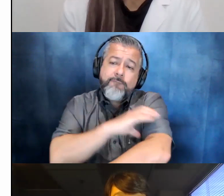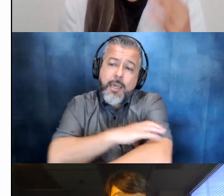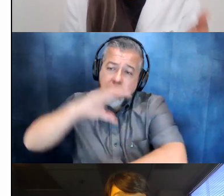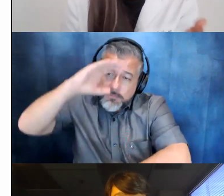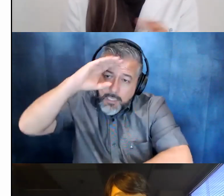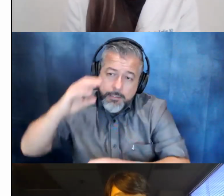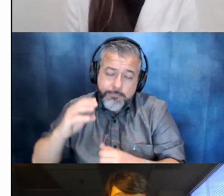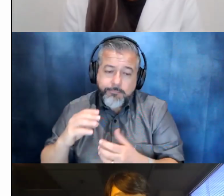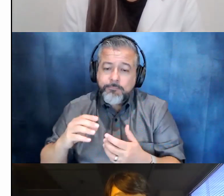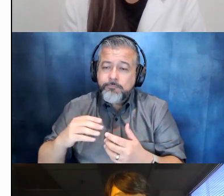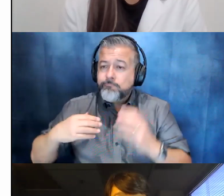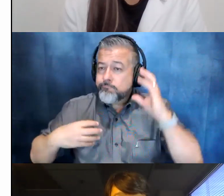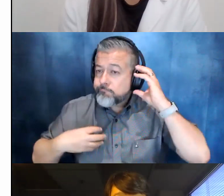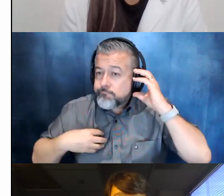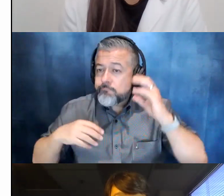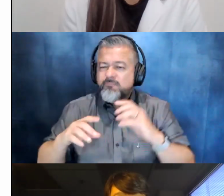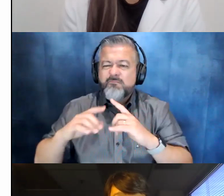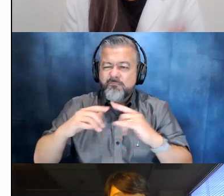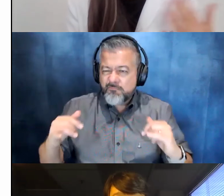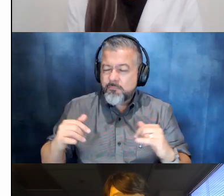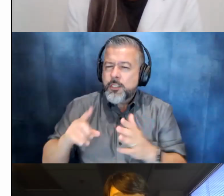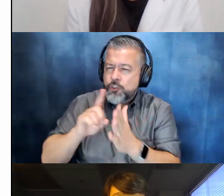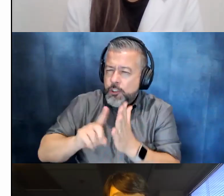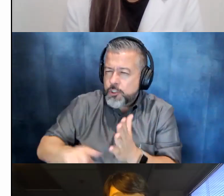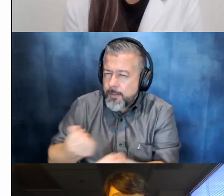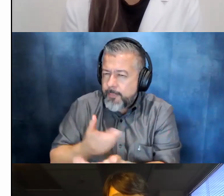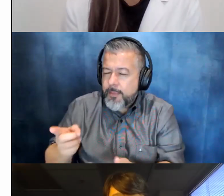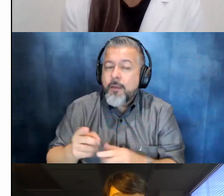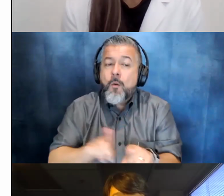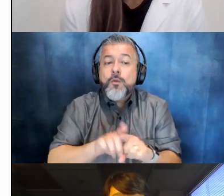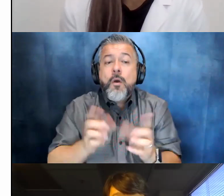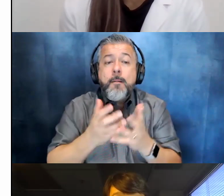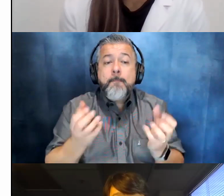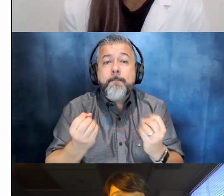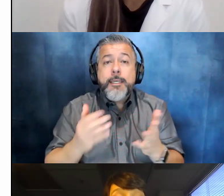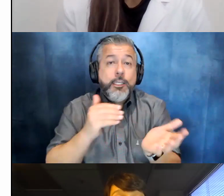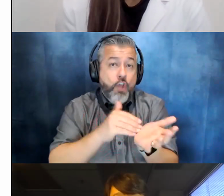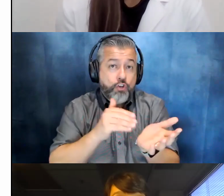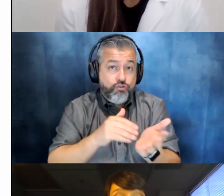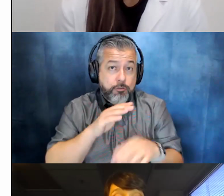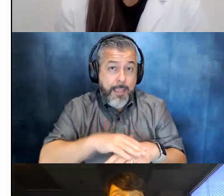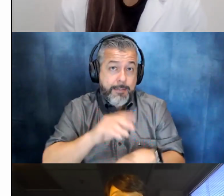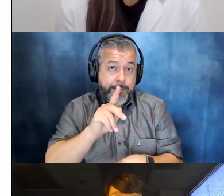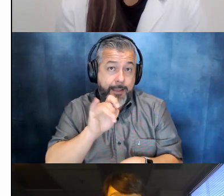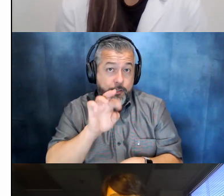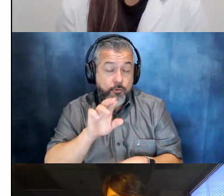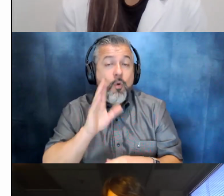way. Also, a lot of physicians, including at Kaiser, are doing video visits. Mm-hmm. So